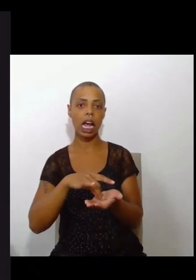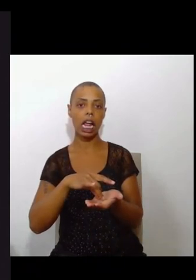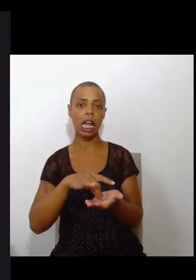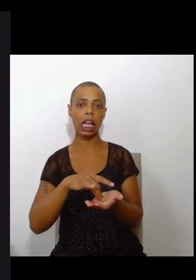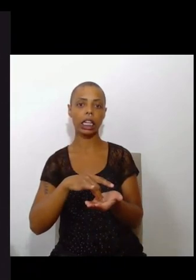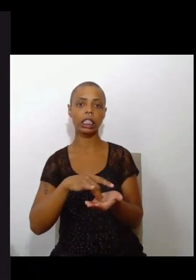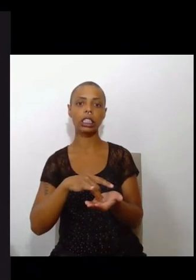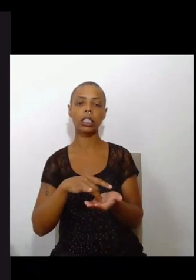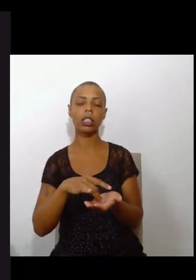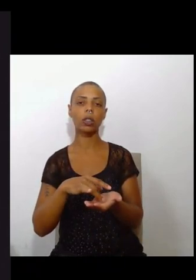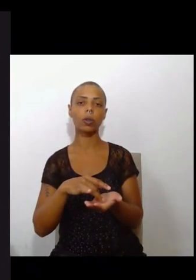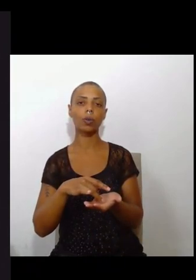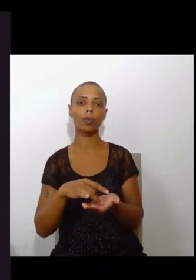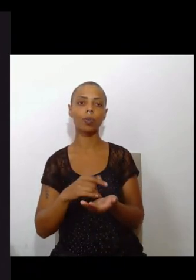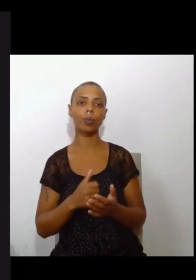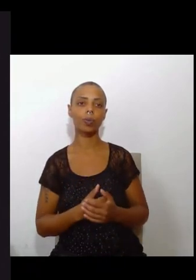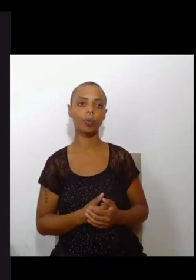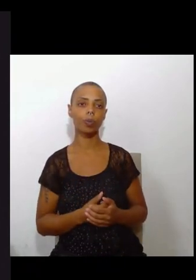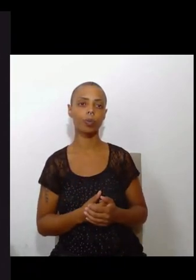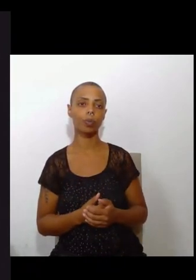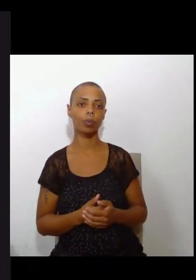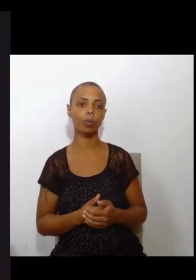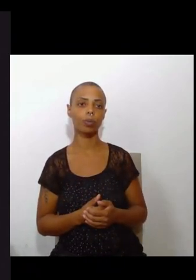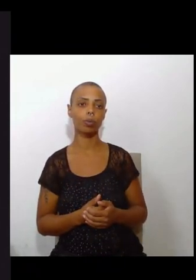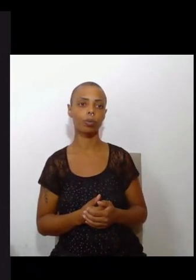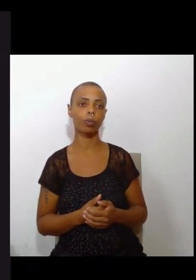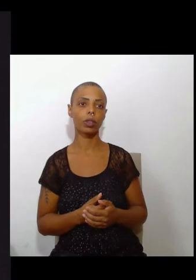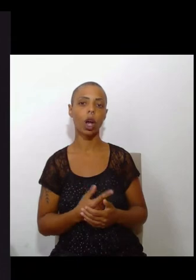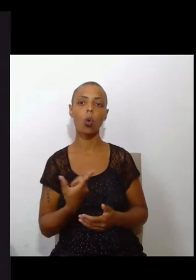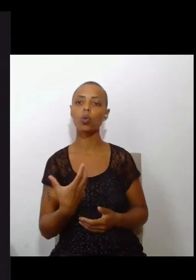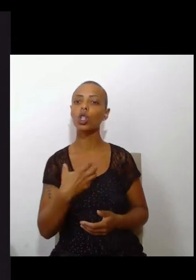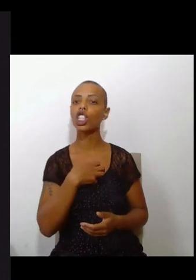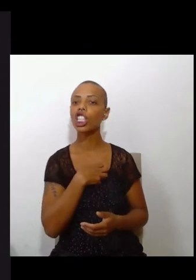Chola the term the word chola